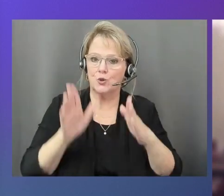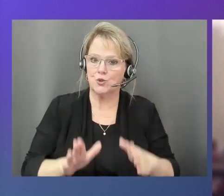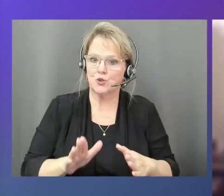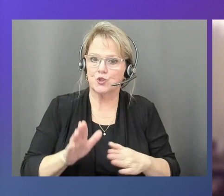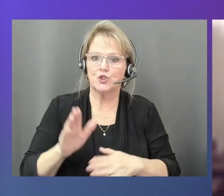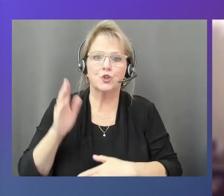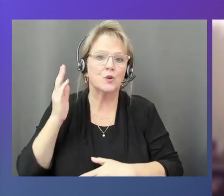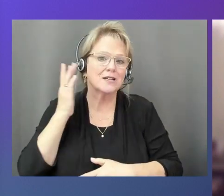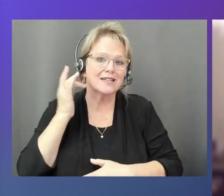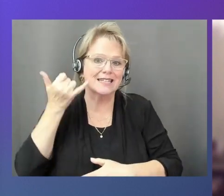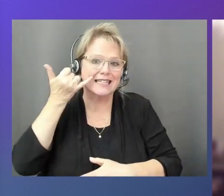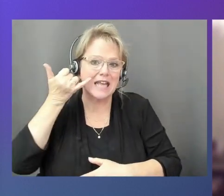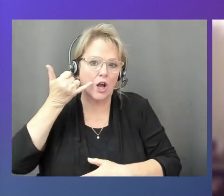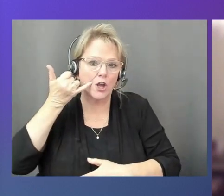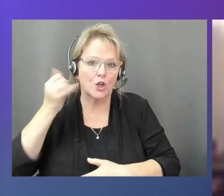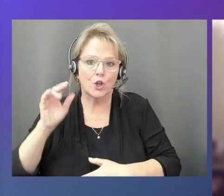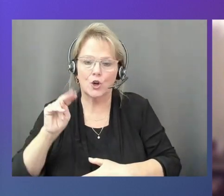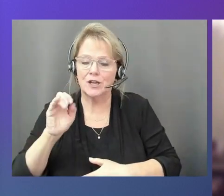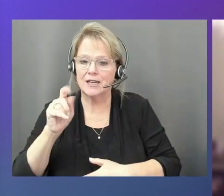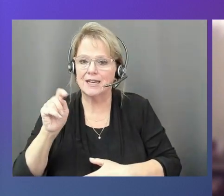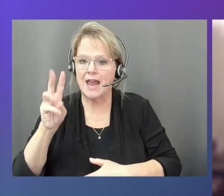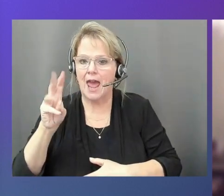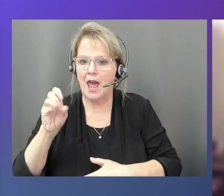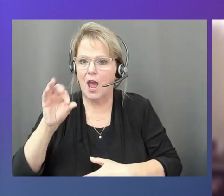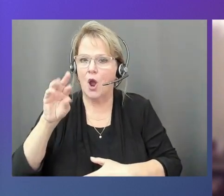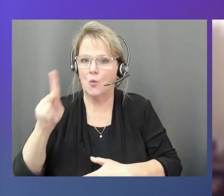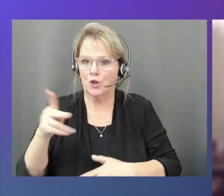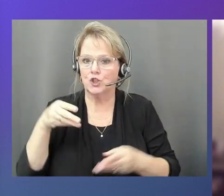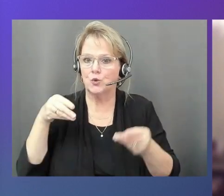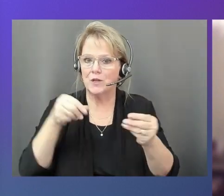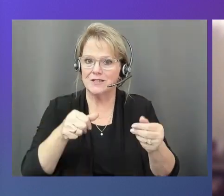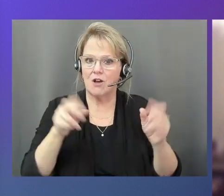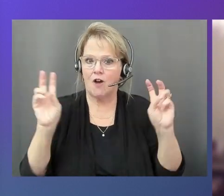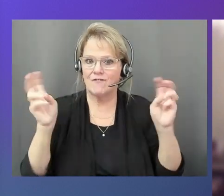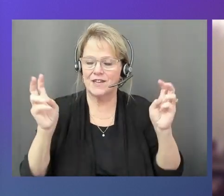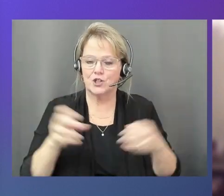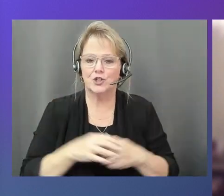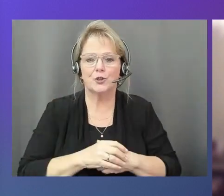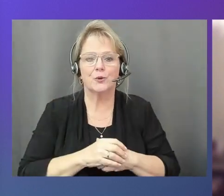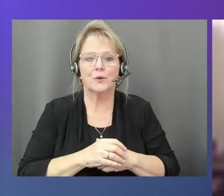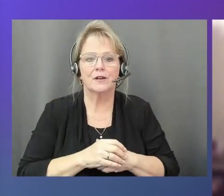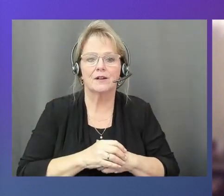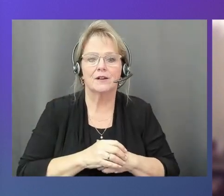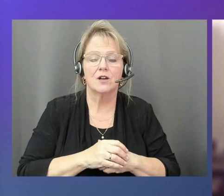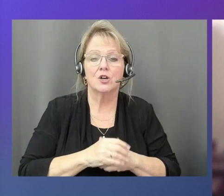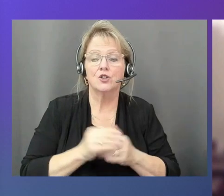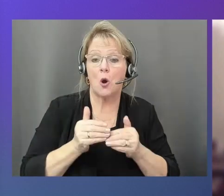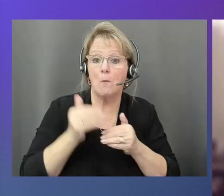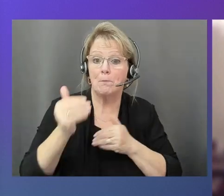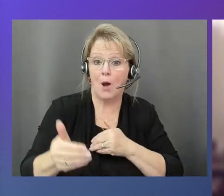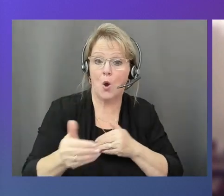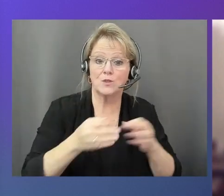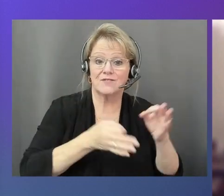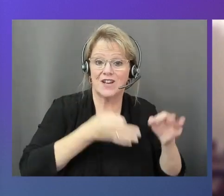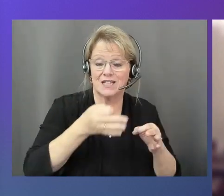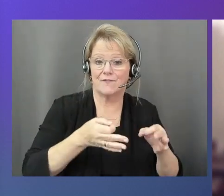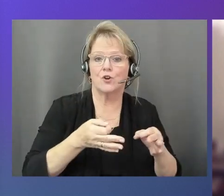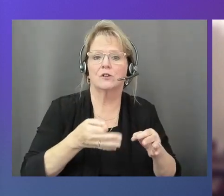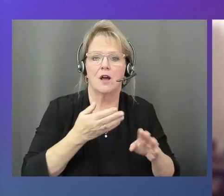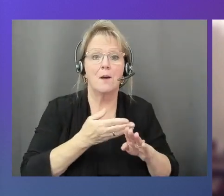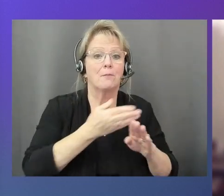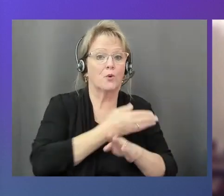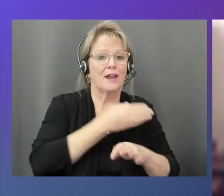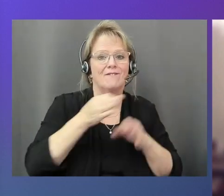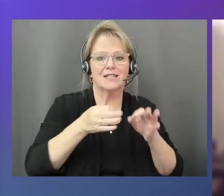to properly resolve the issue. Post-festival, the system helped us in much the same way as it did pre-fest. We were able to quickly remove users